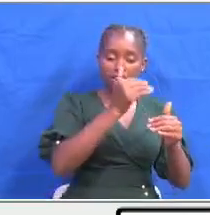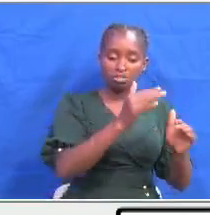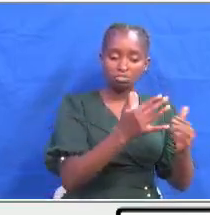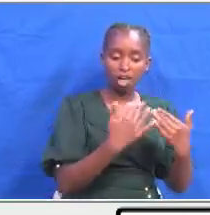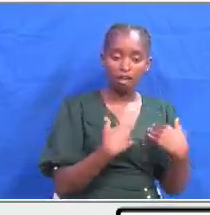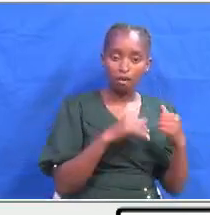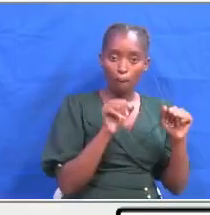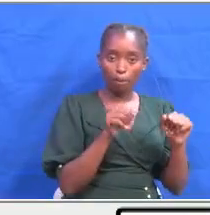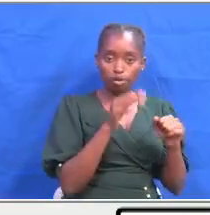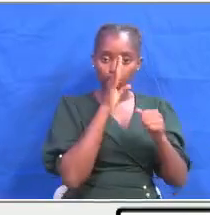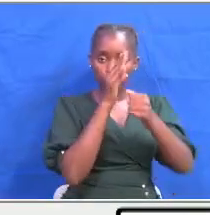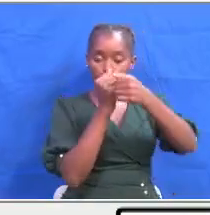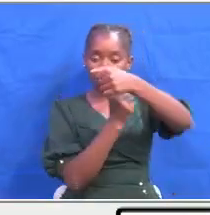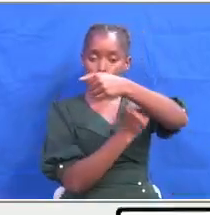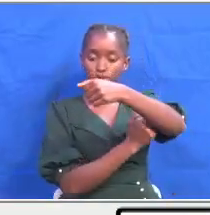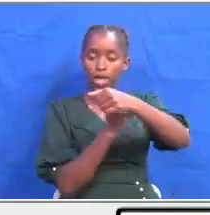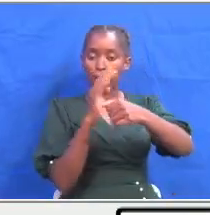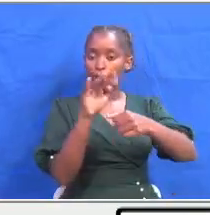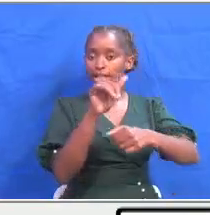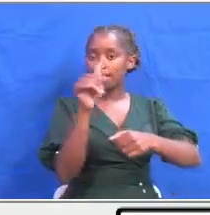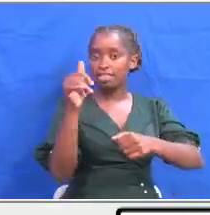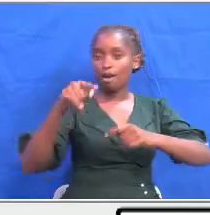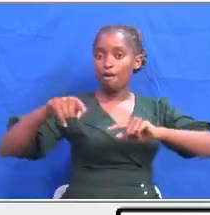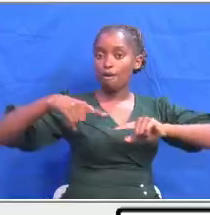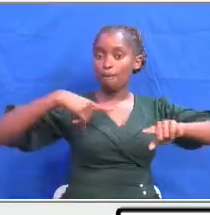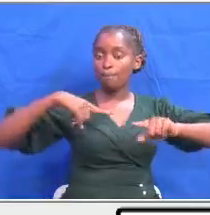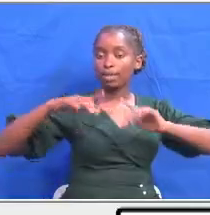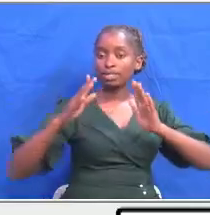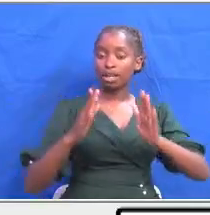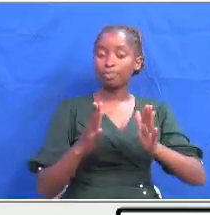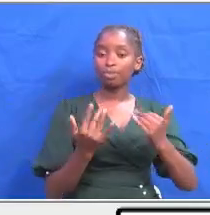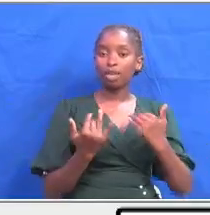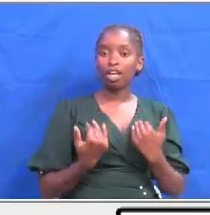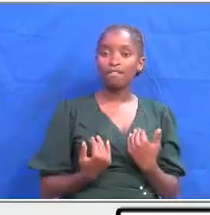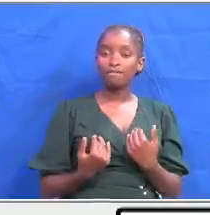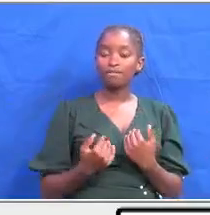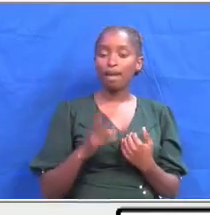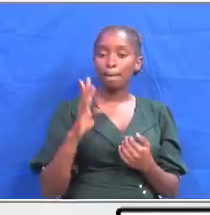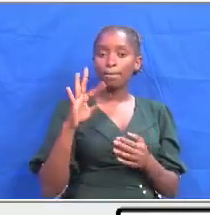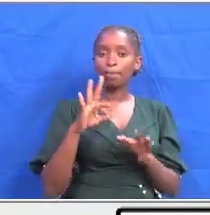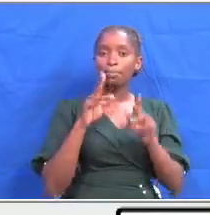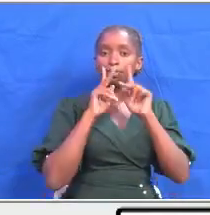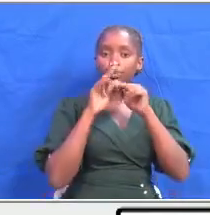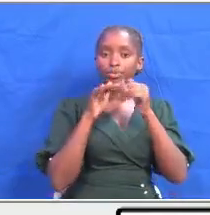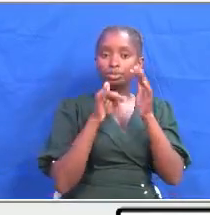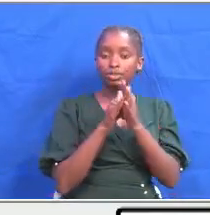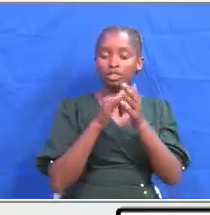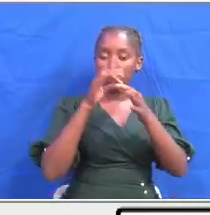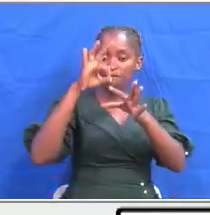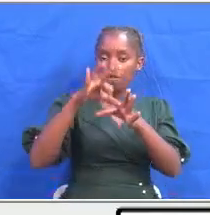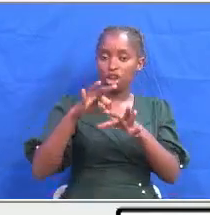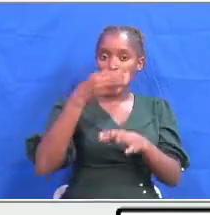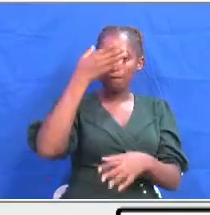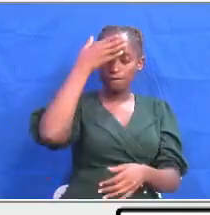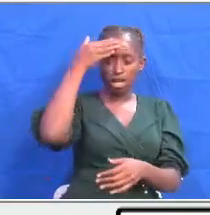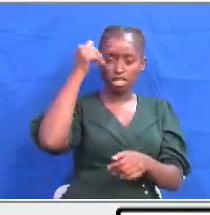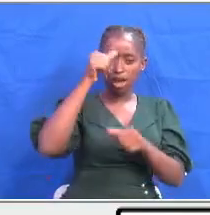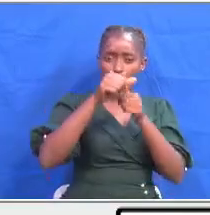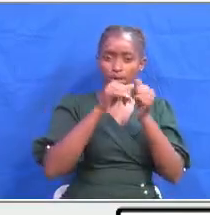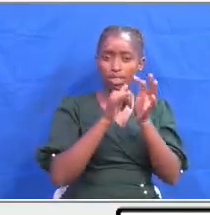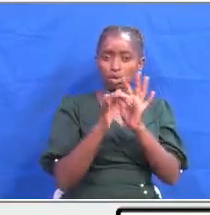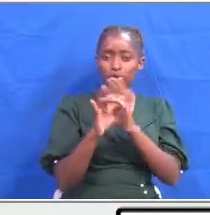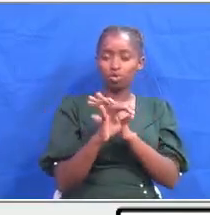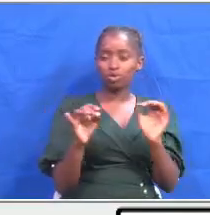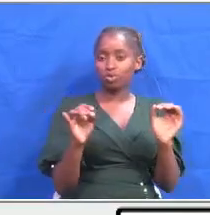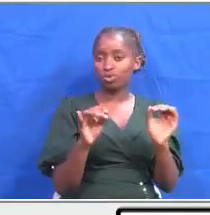sponsored by a purported competitor. So, and by virtue MPs will be voting, don't forget that aspect. Actually, I empathize with the new deputy